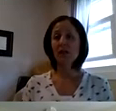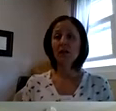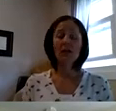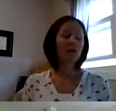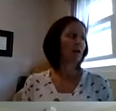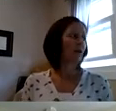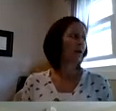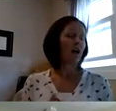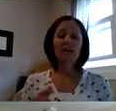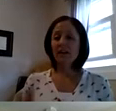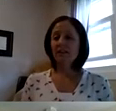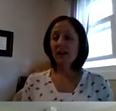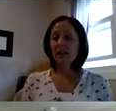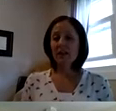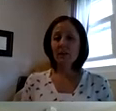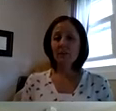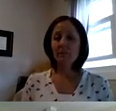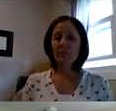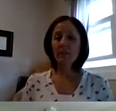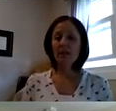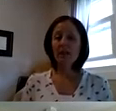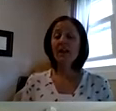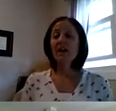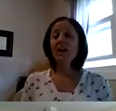grantee. Next slide.